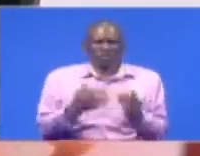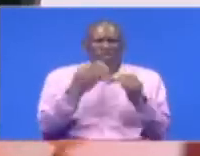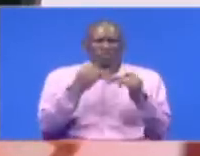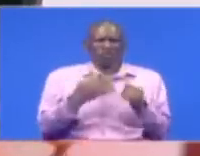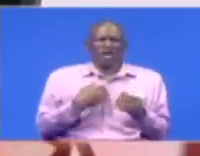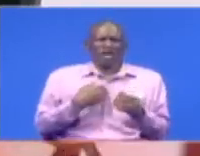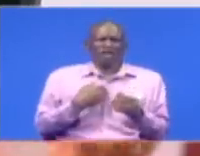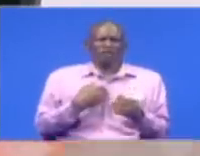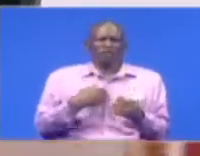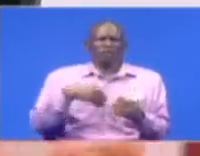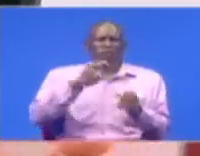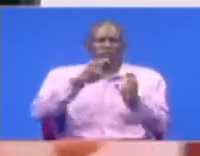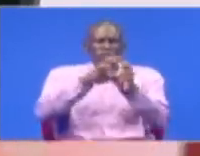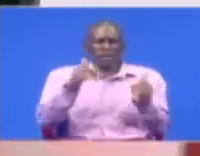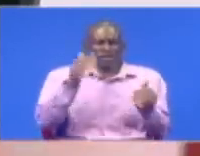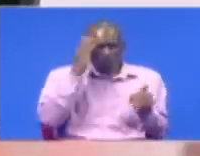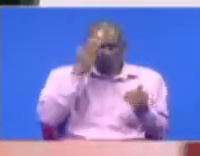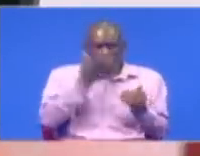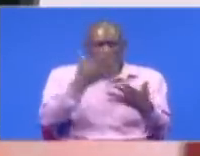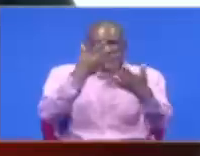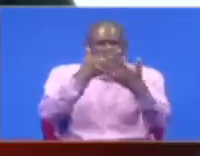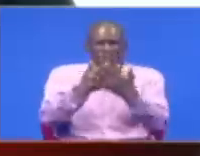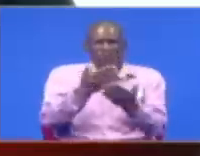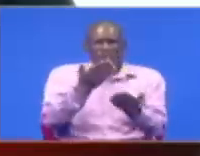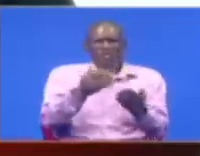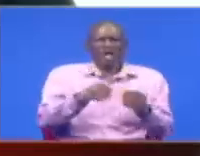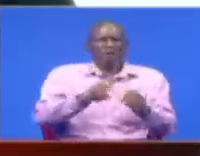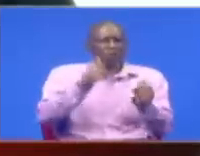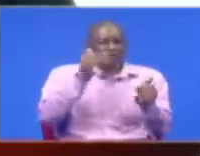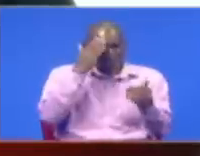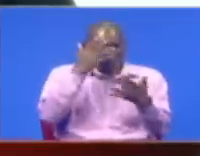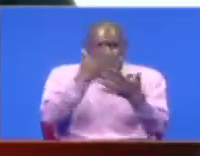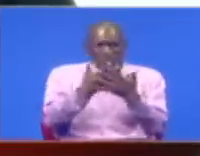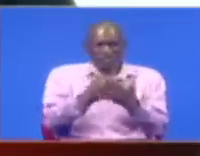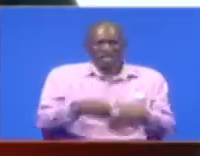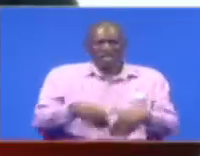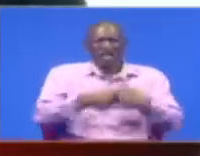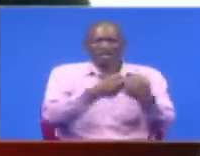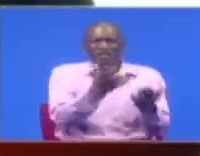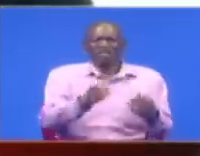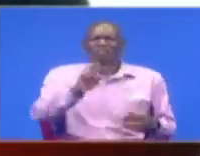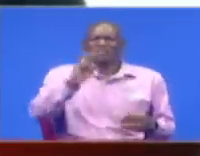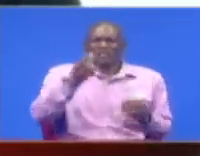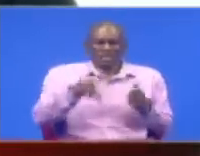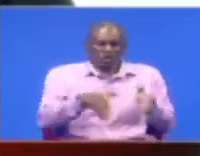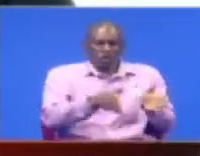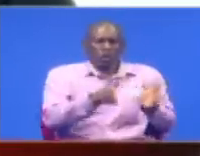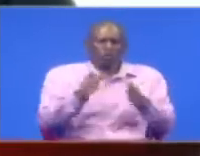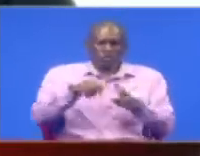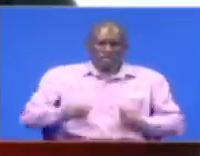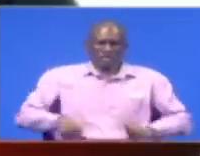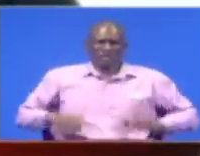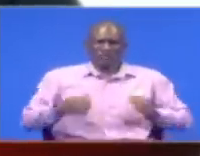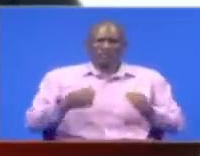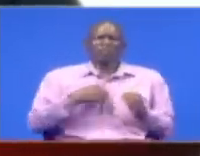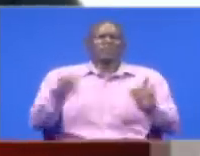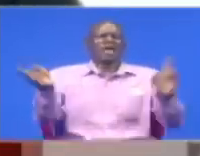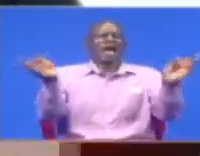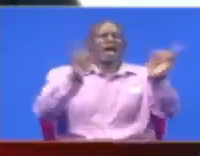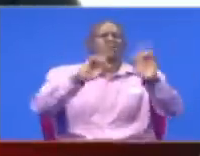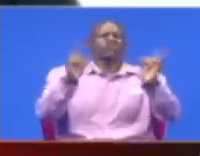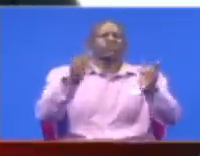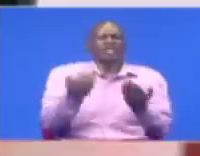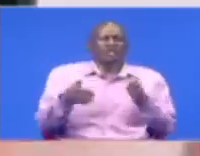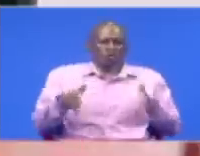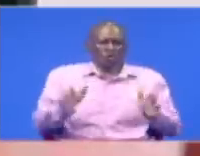more popular in a few of those prisons than elsewhere. I've given them a second chance in life. Okay. I am not in any